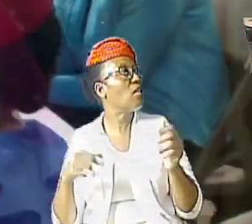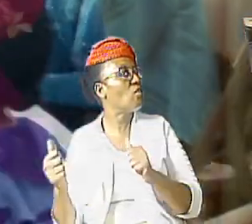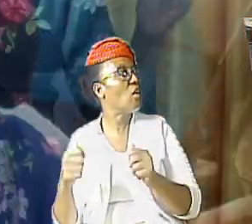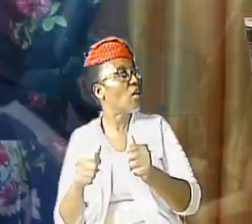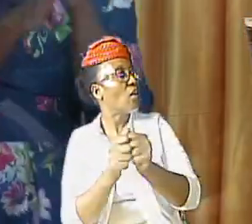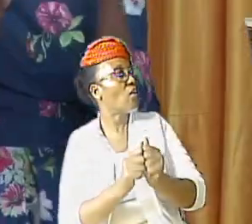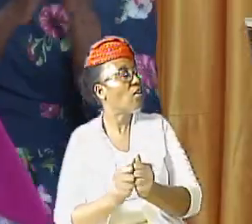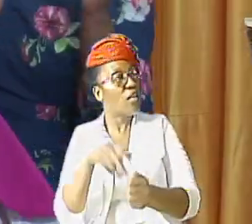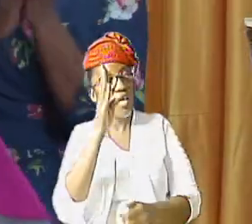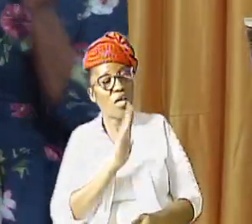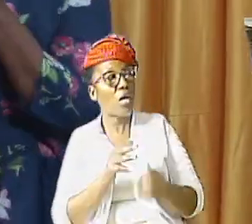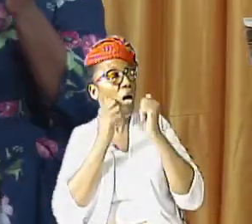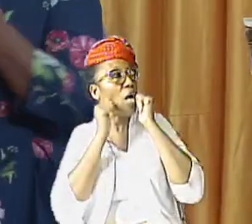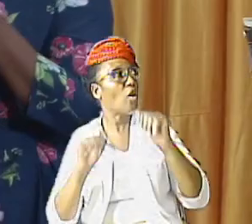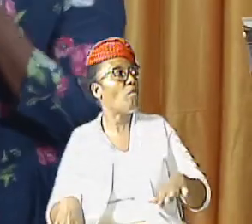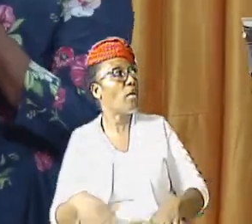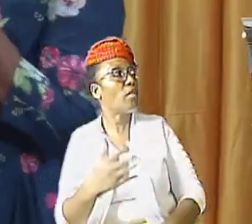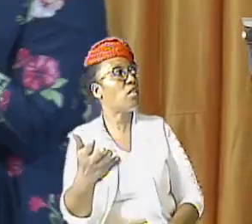together. God bless you.